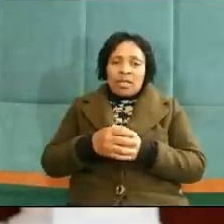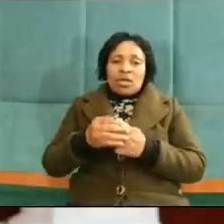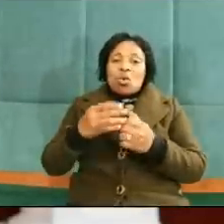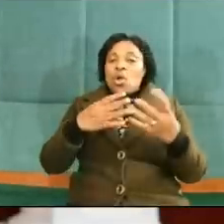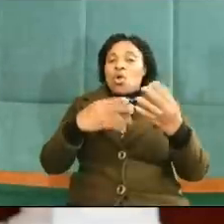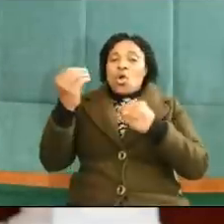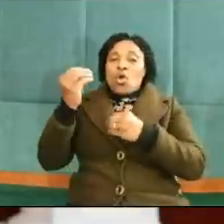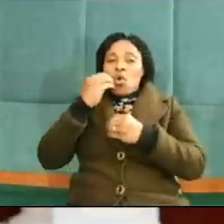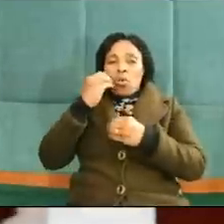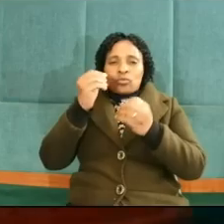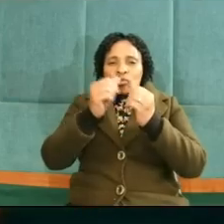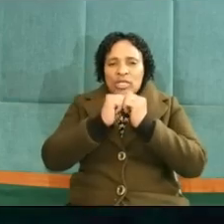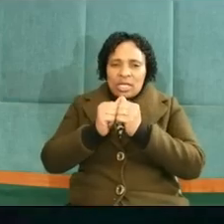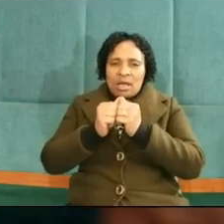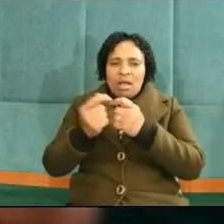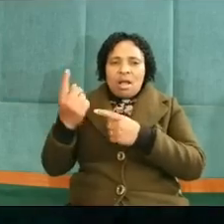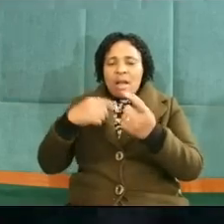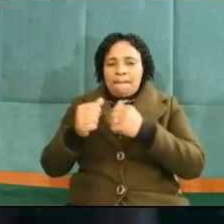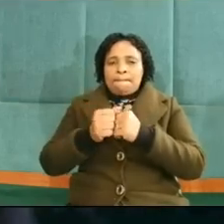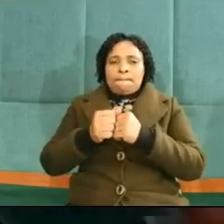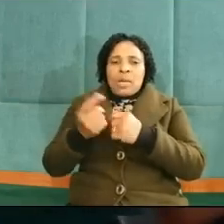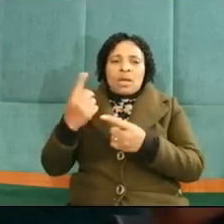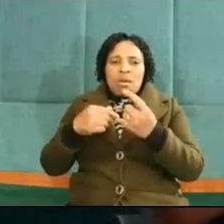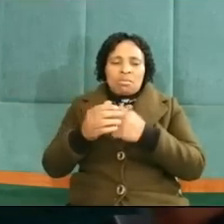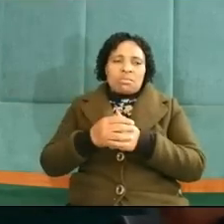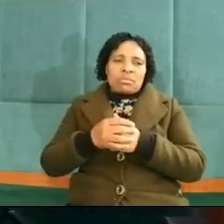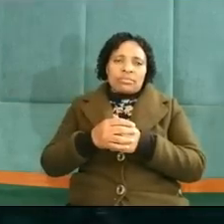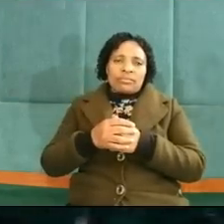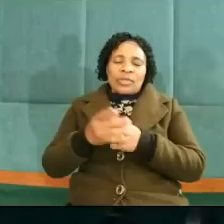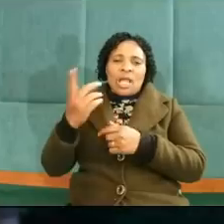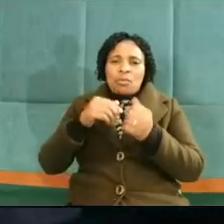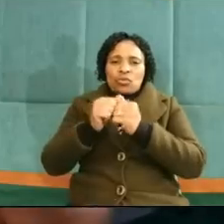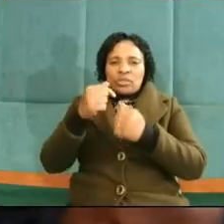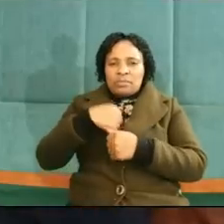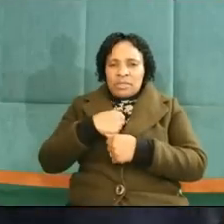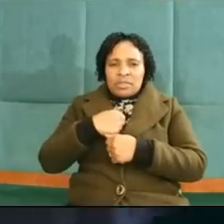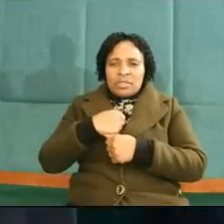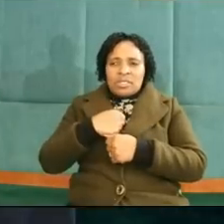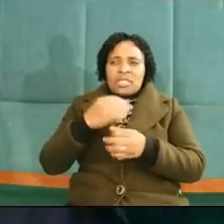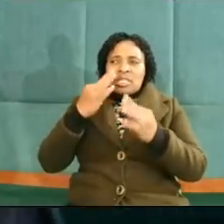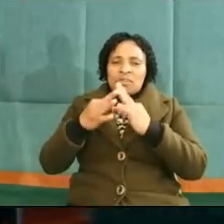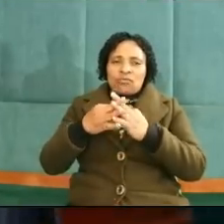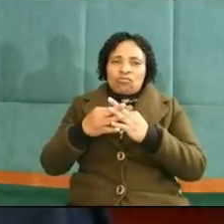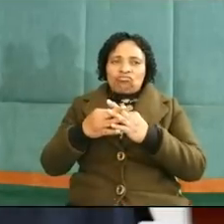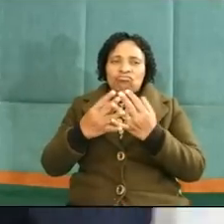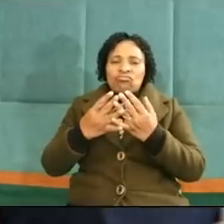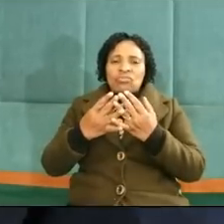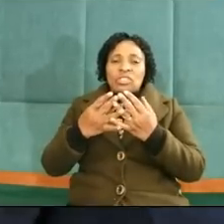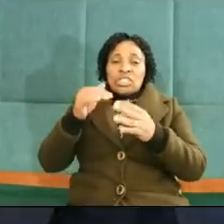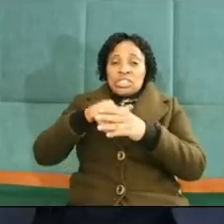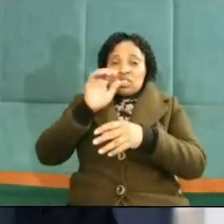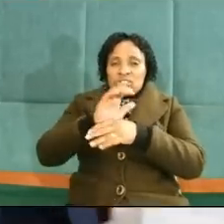together. Come. We're going home together. Come, come, come, come. We're going home together. This is for us in church. This is for